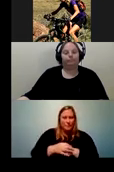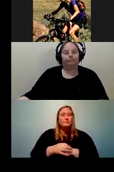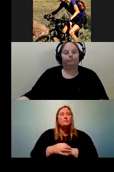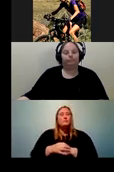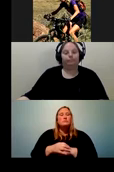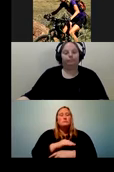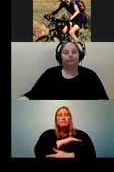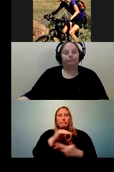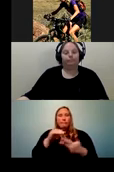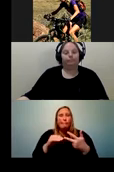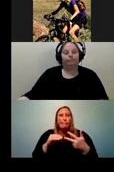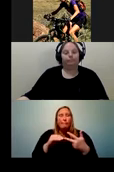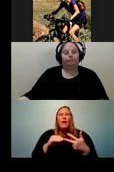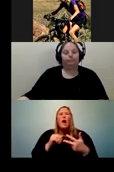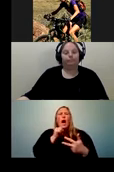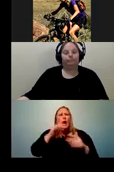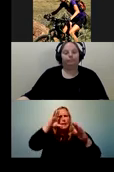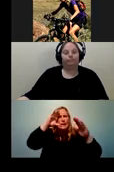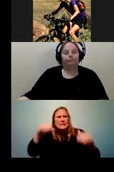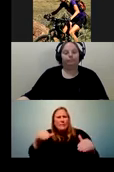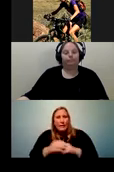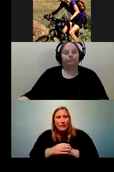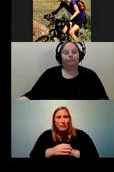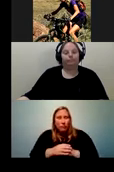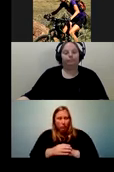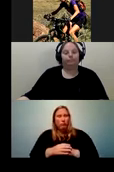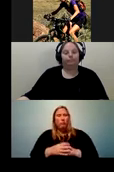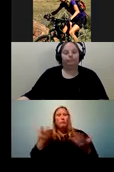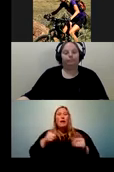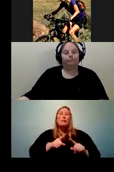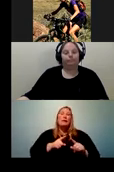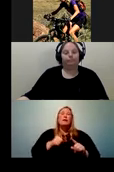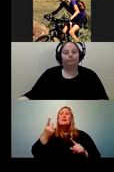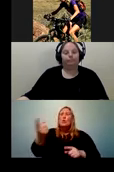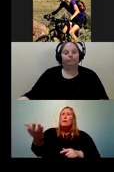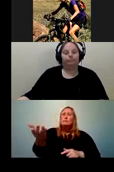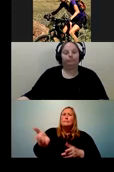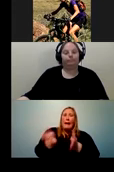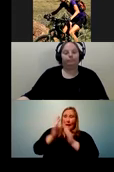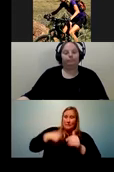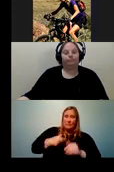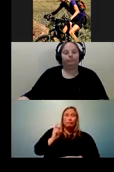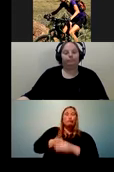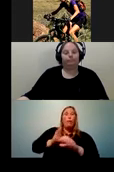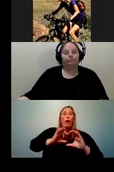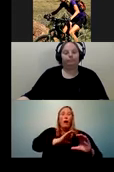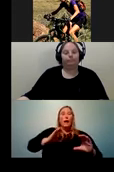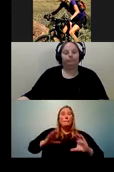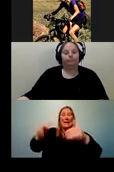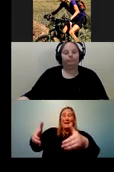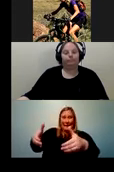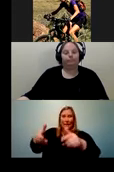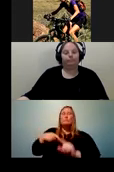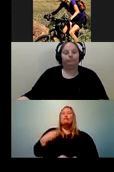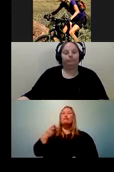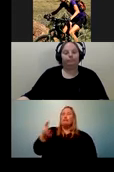to a committee and you've been asked to be on a committee. You show up and one of your clients is on the committee. That would be an